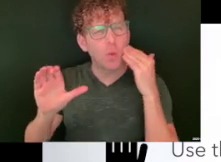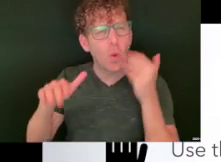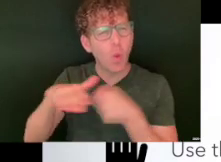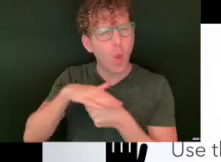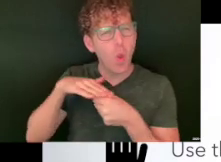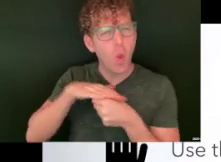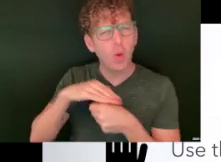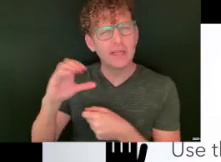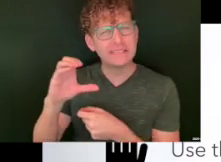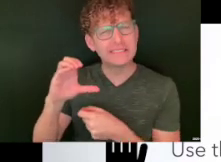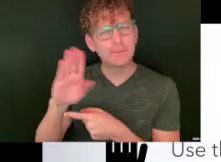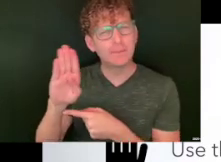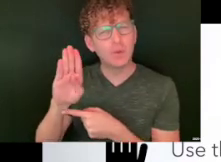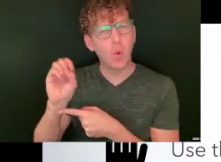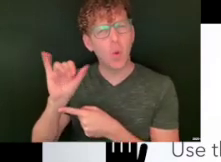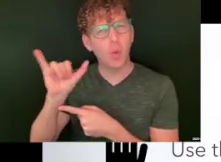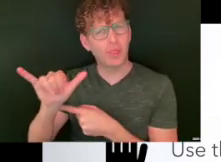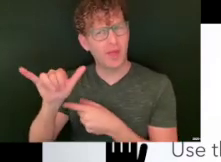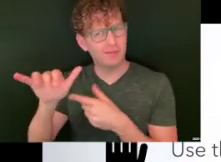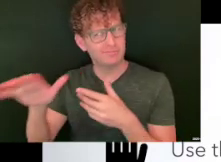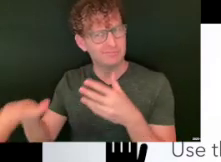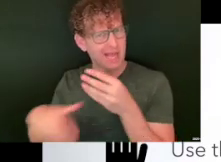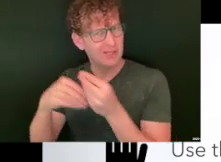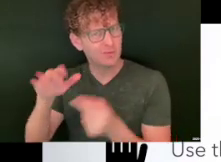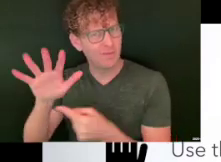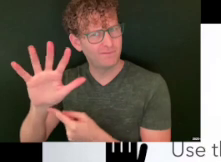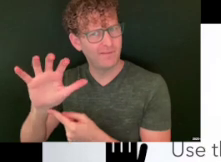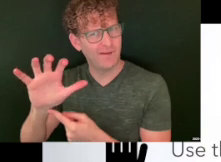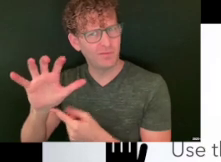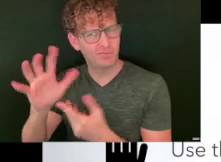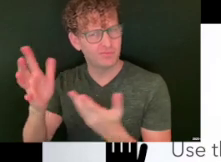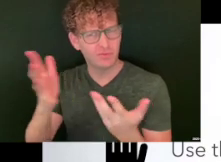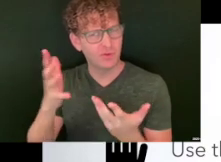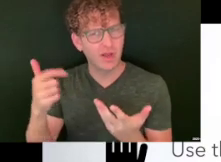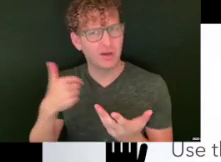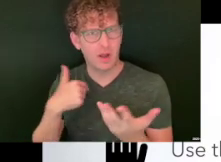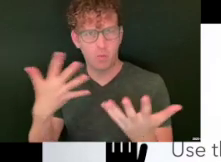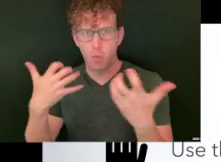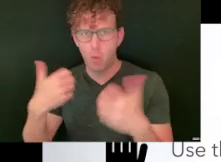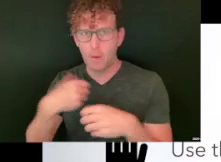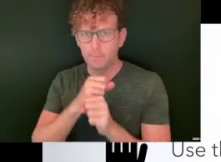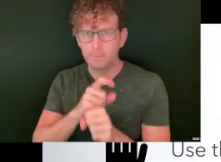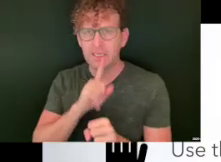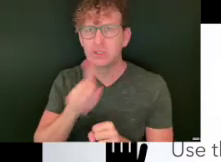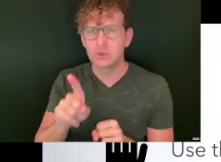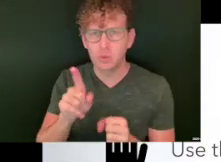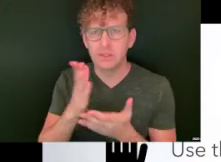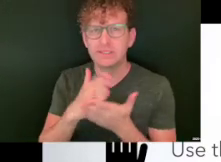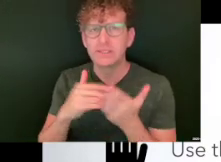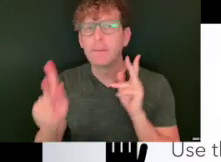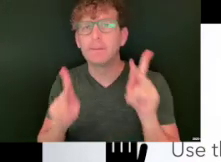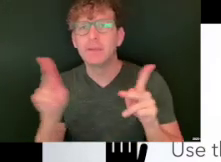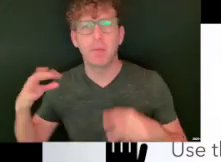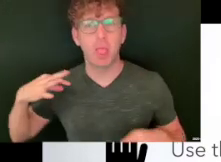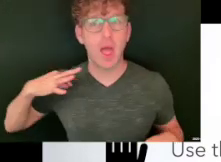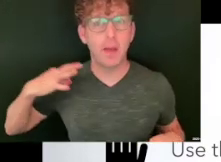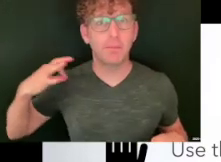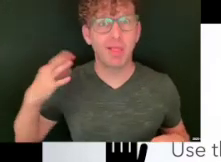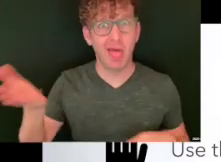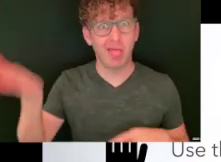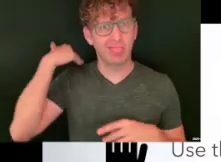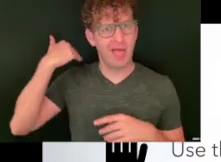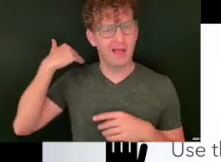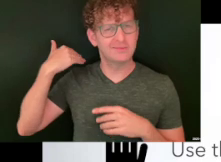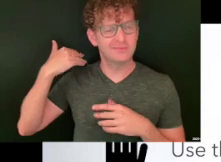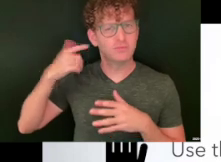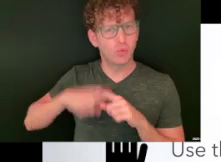have 150,000 people on our mailing lists that we know about, not counting everyone else who will soon learn